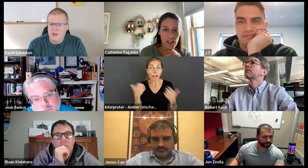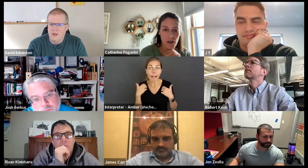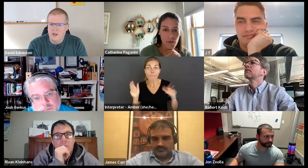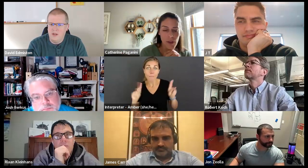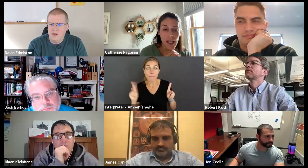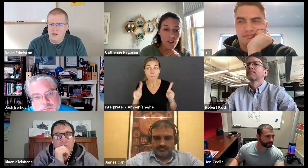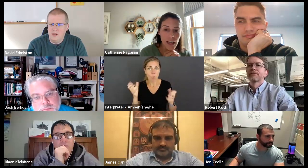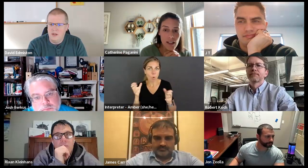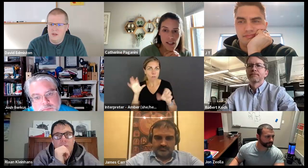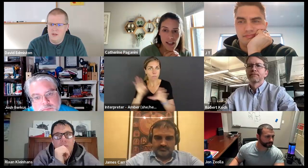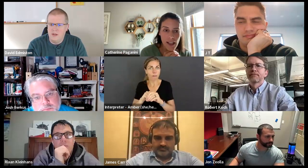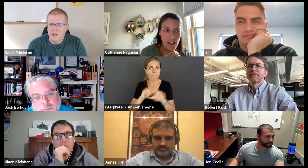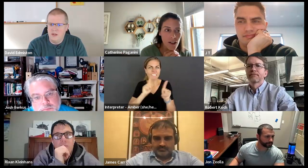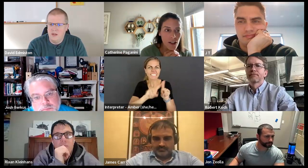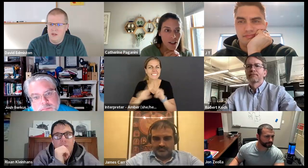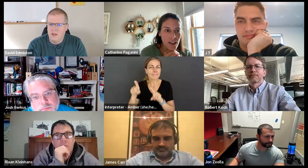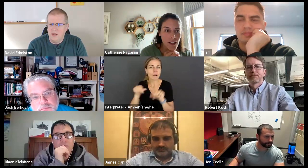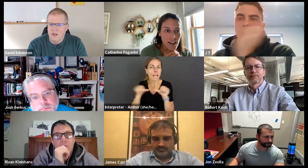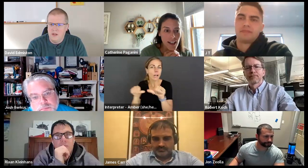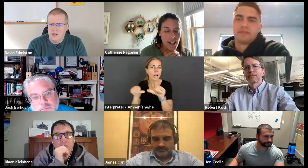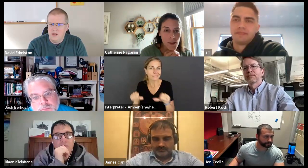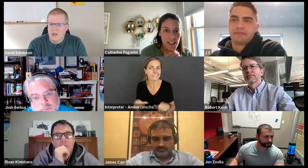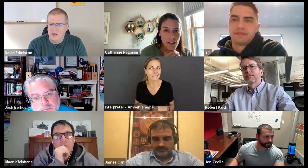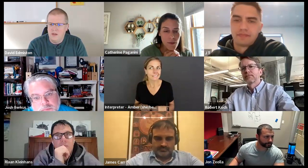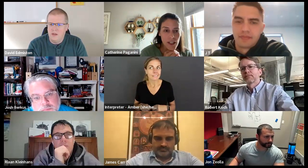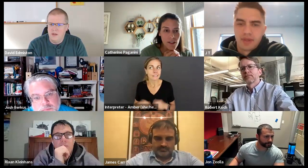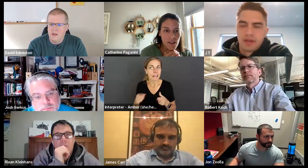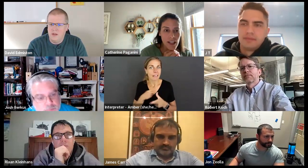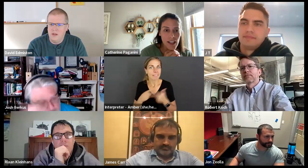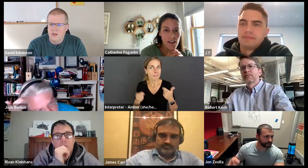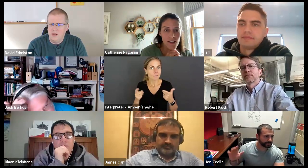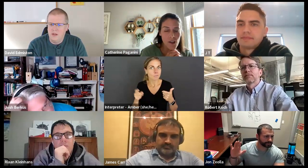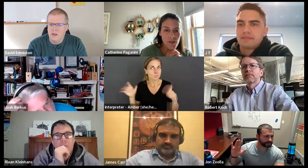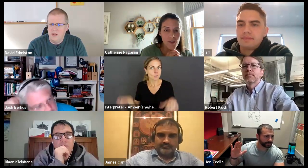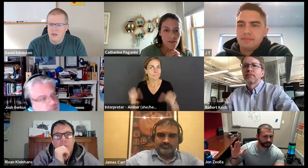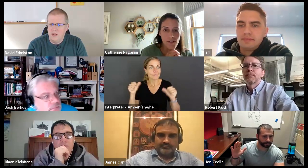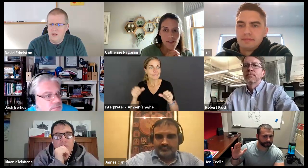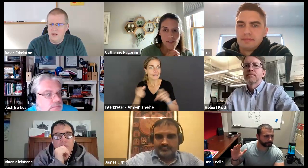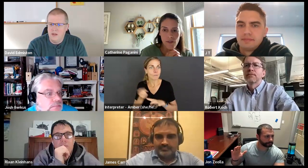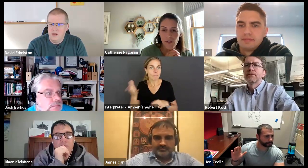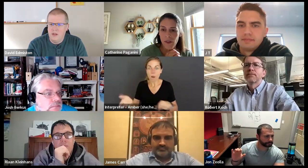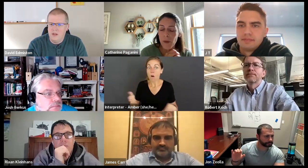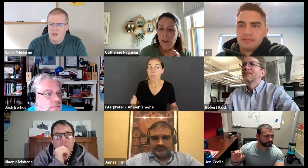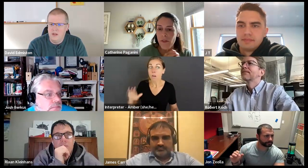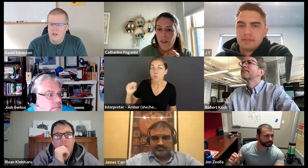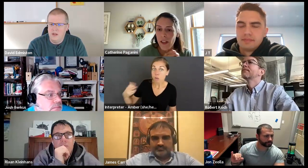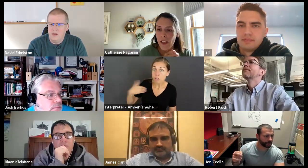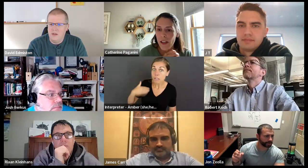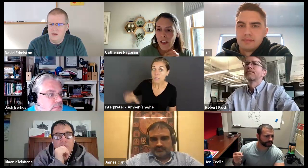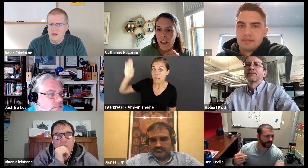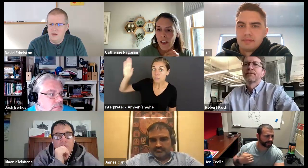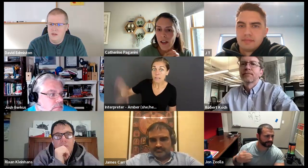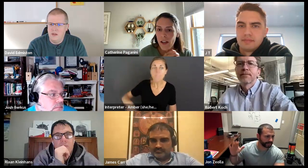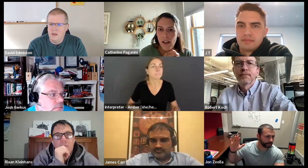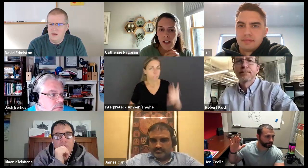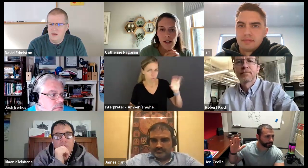different areas, and then we'll take it from there. And Josh has his hand up. Pardon me?